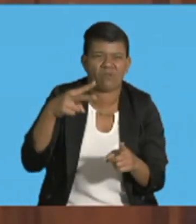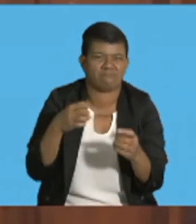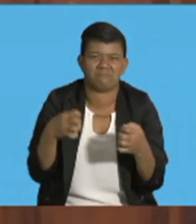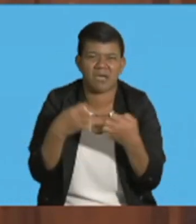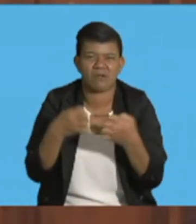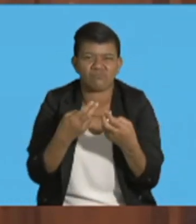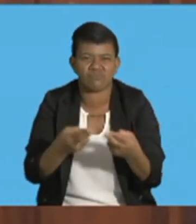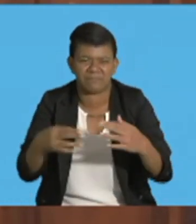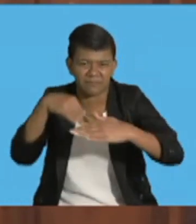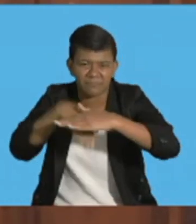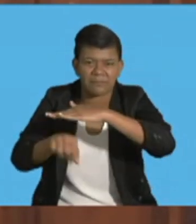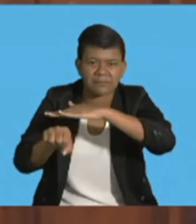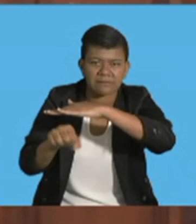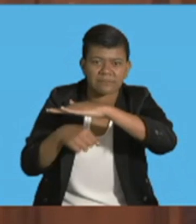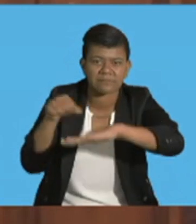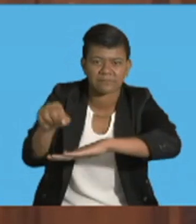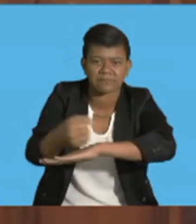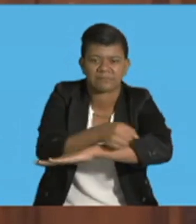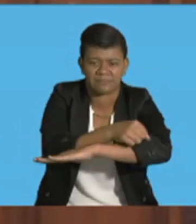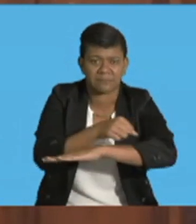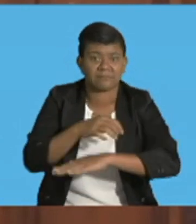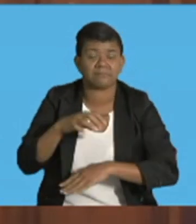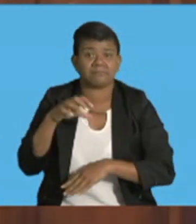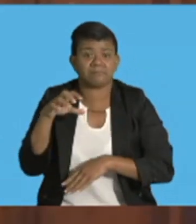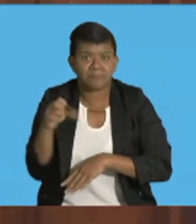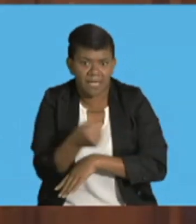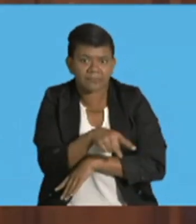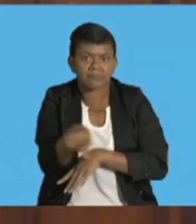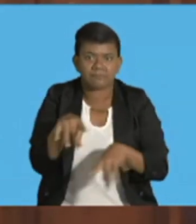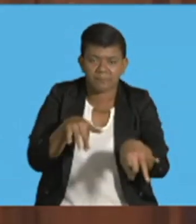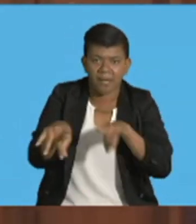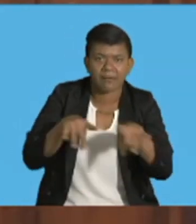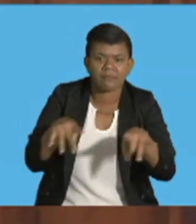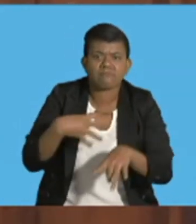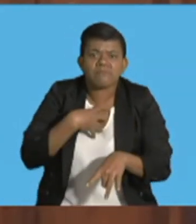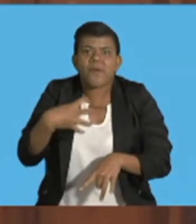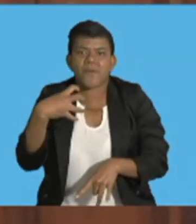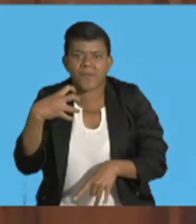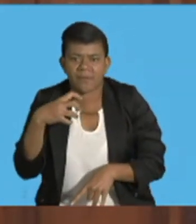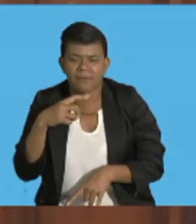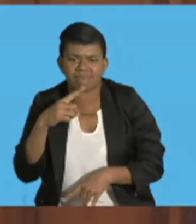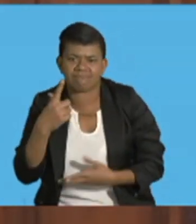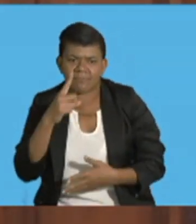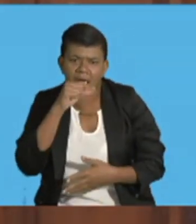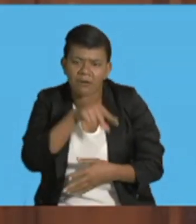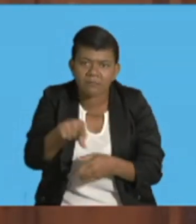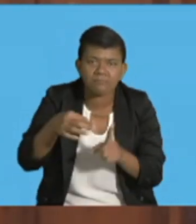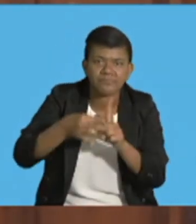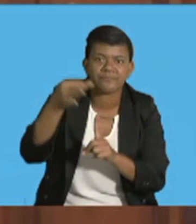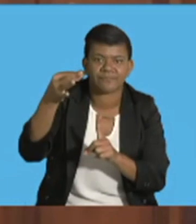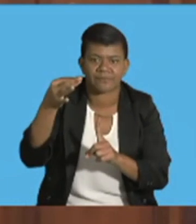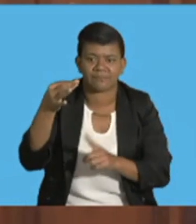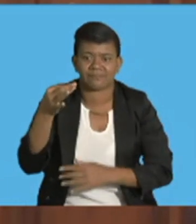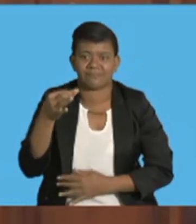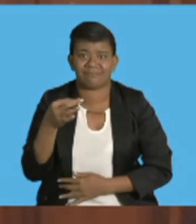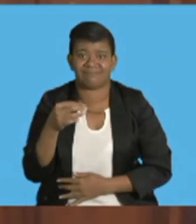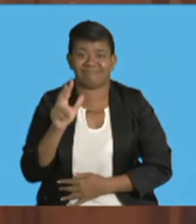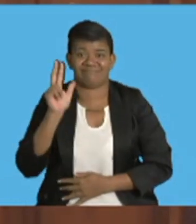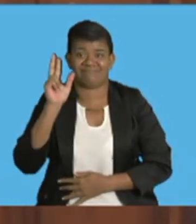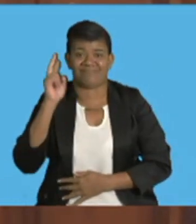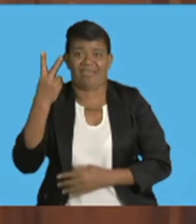people displaced by climate-related impacts. Other countries in the region can learn from your example.